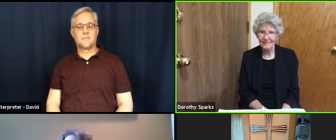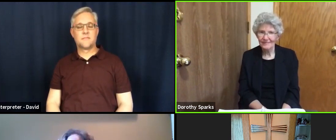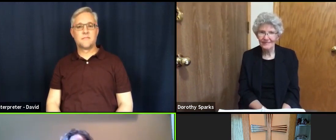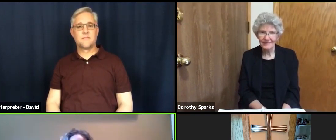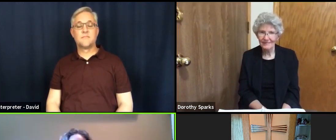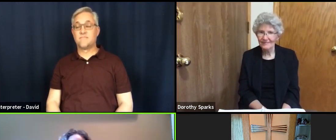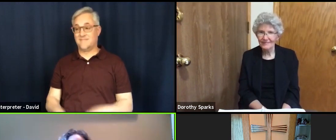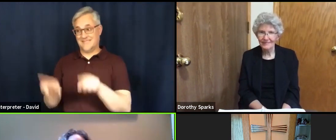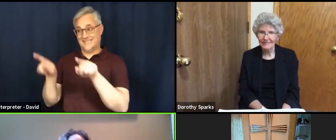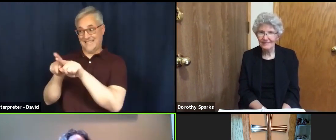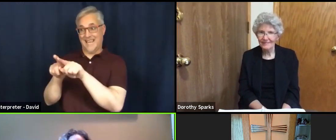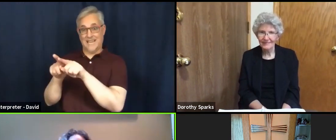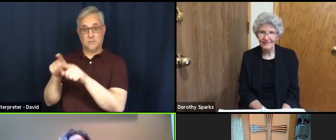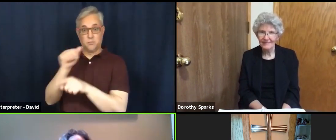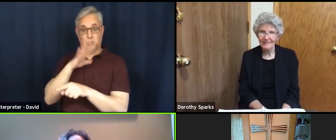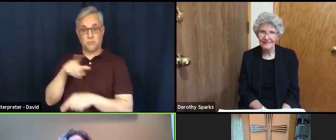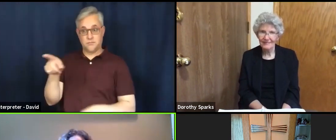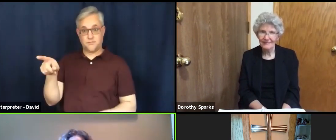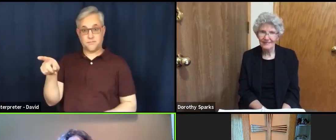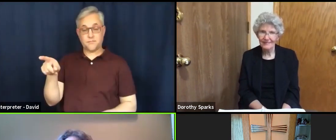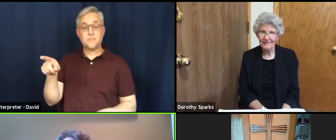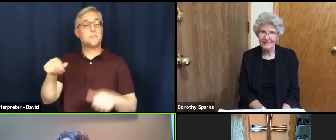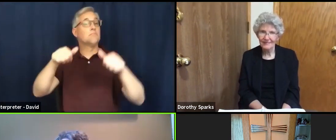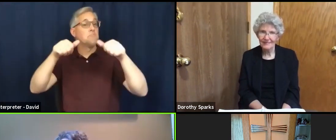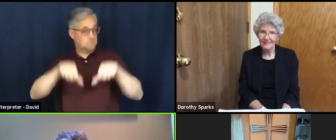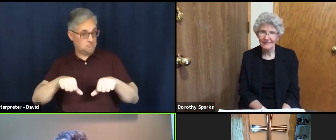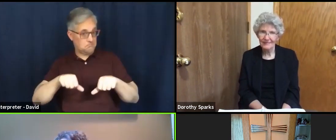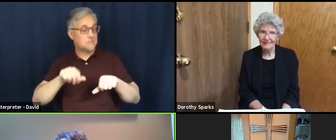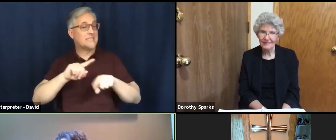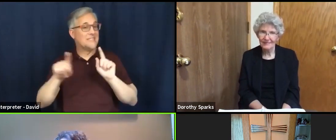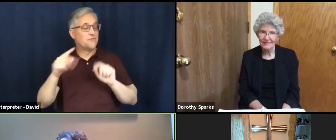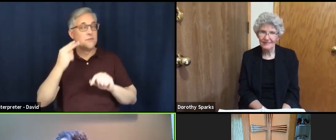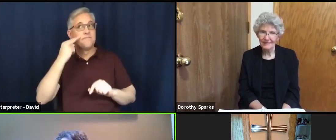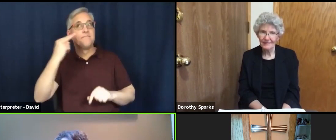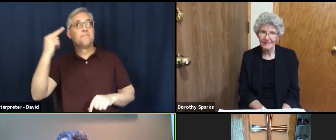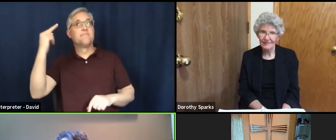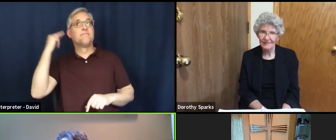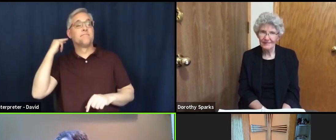She had another memory from when she was 10.